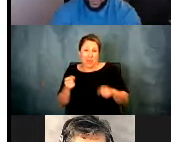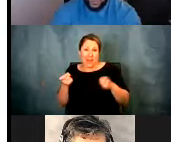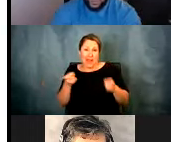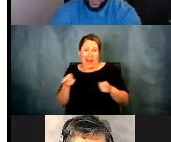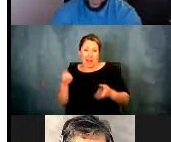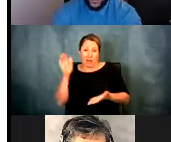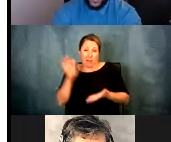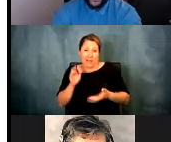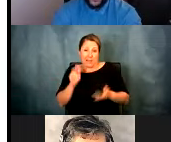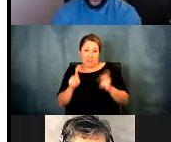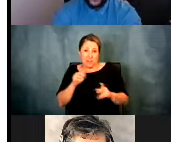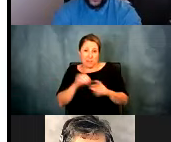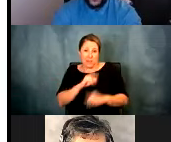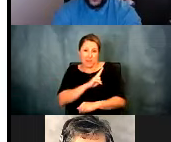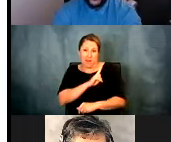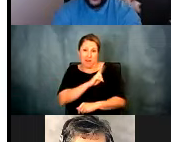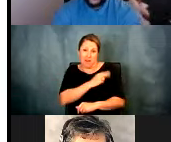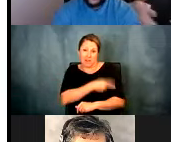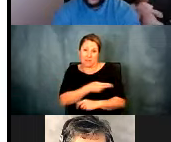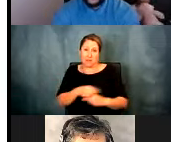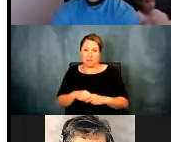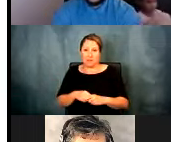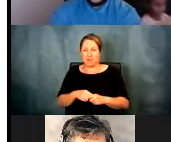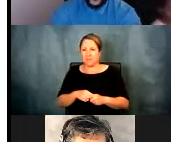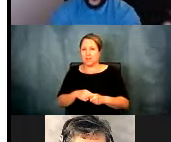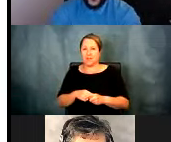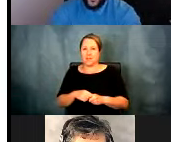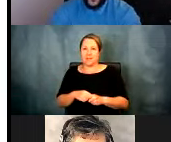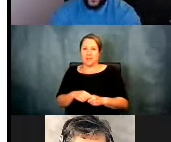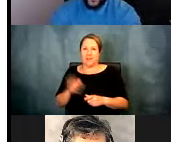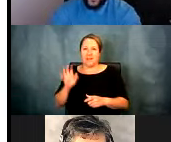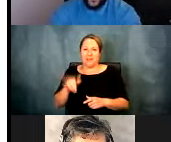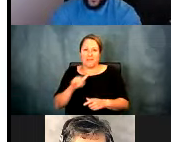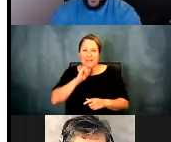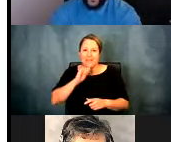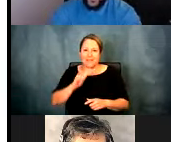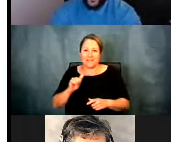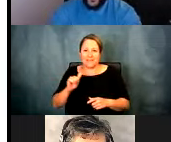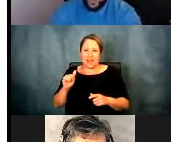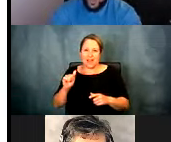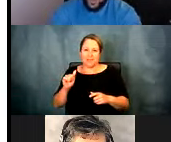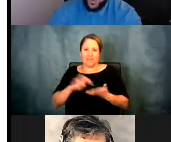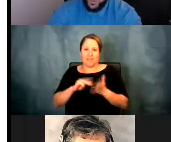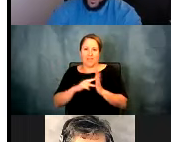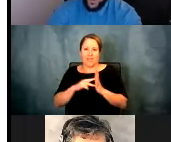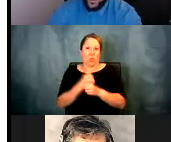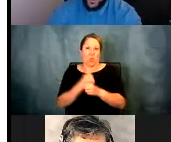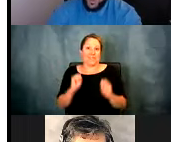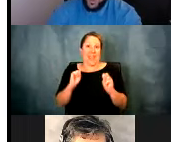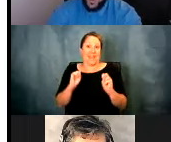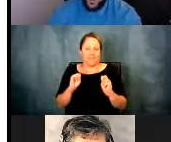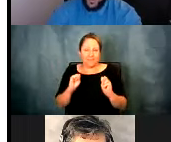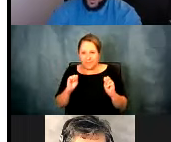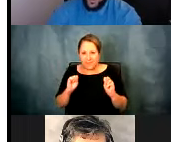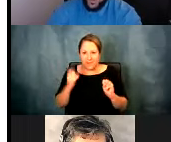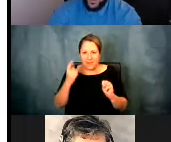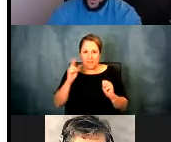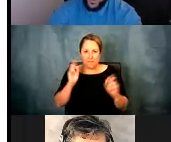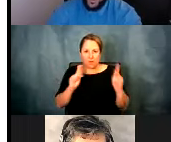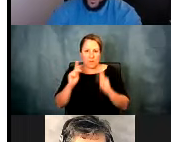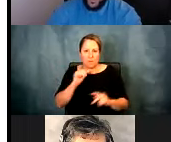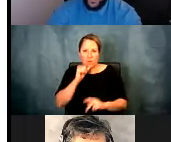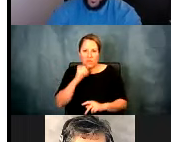less hospitalizations than other areas is not anything to think is safety for those who don't have the